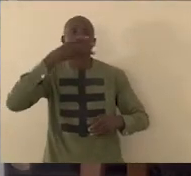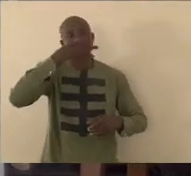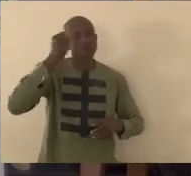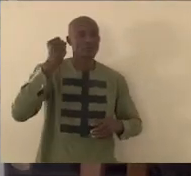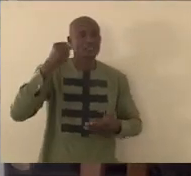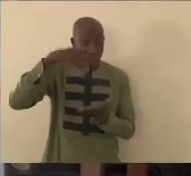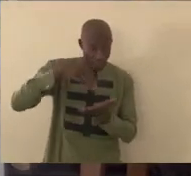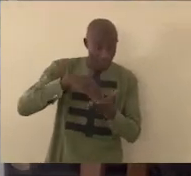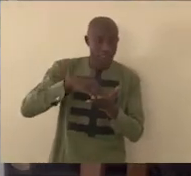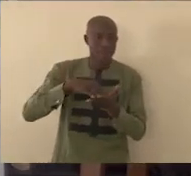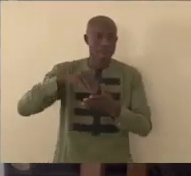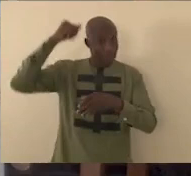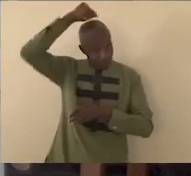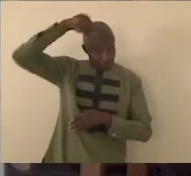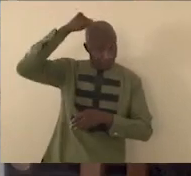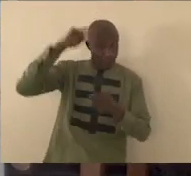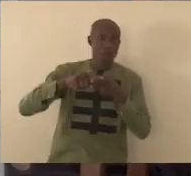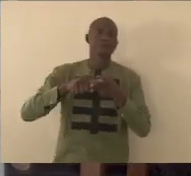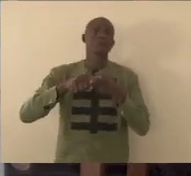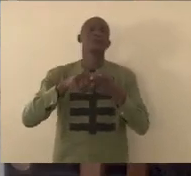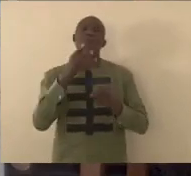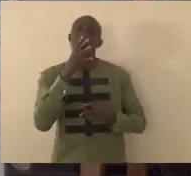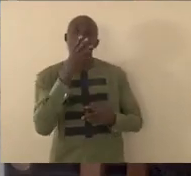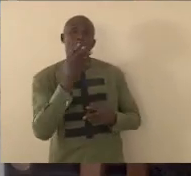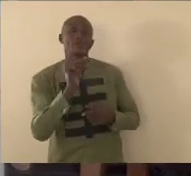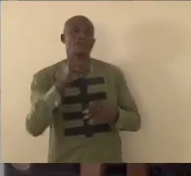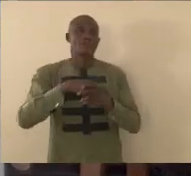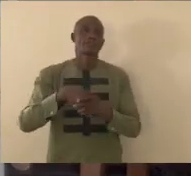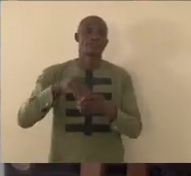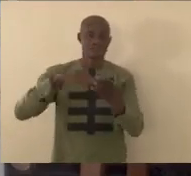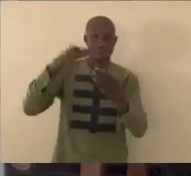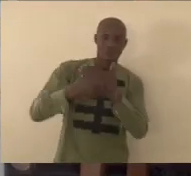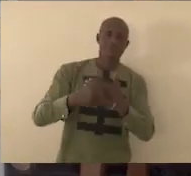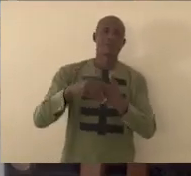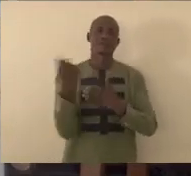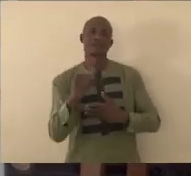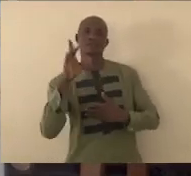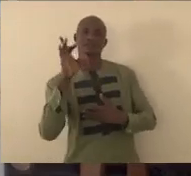Nigeria was again consecrated to the Blessed Virgin Mary on February